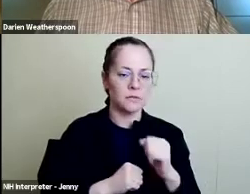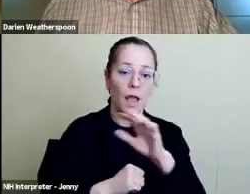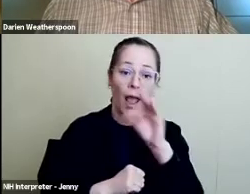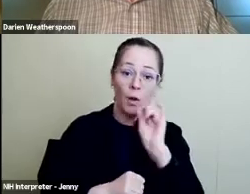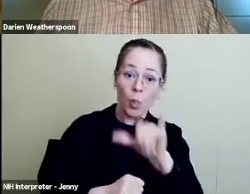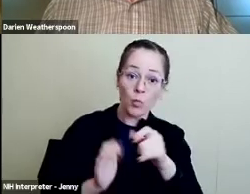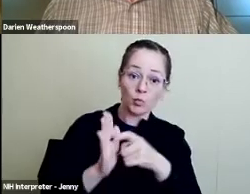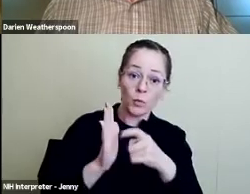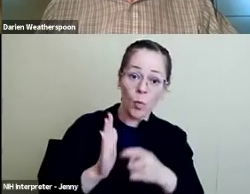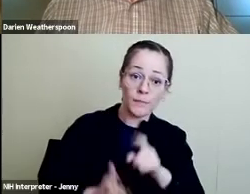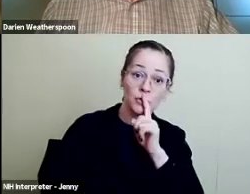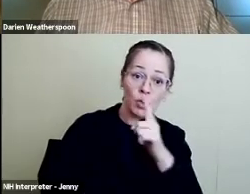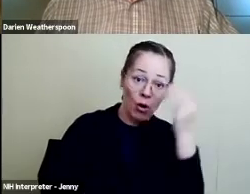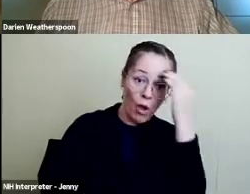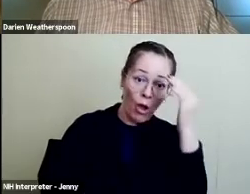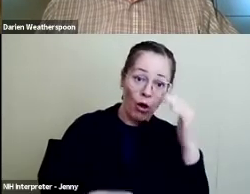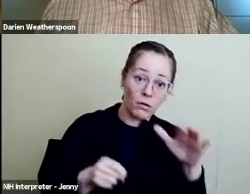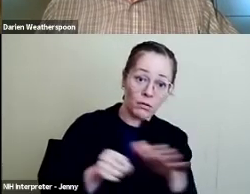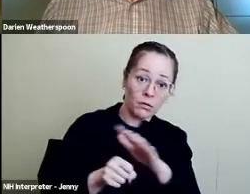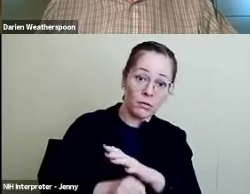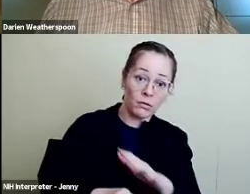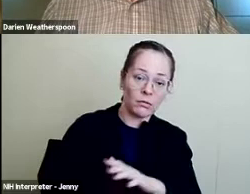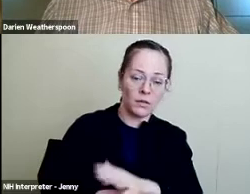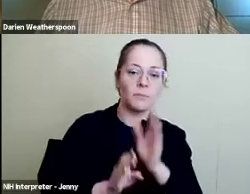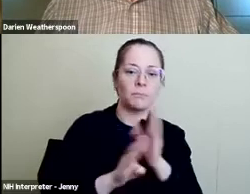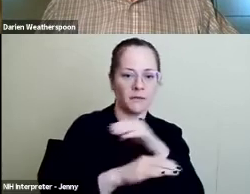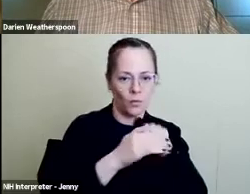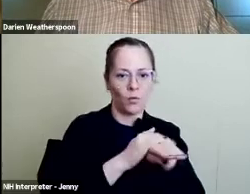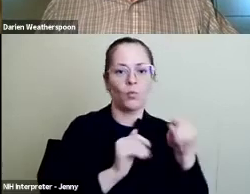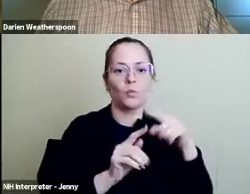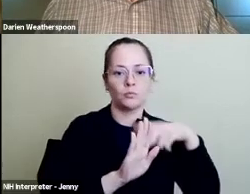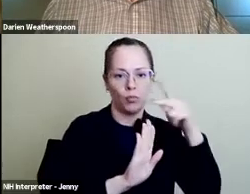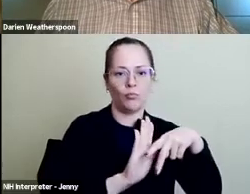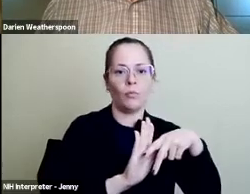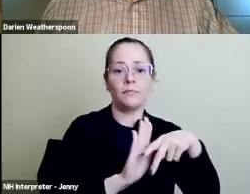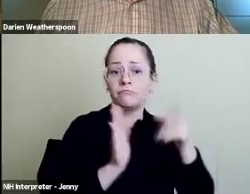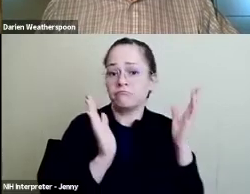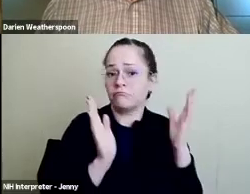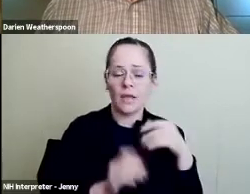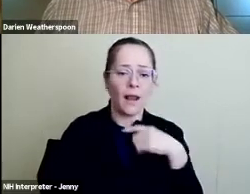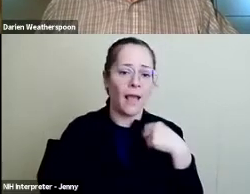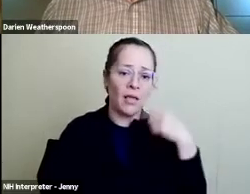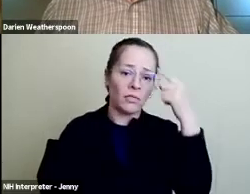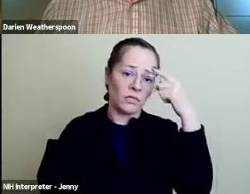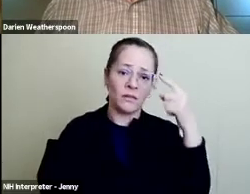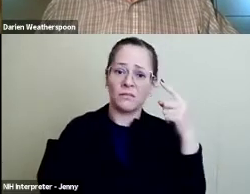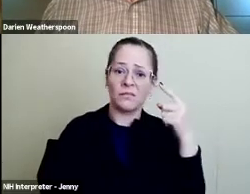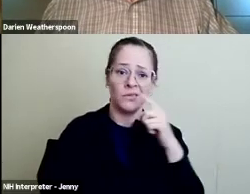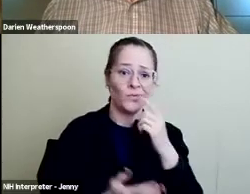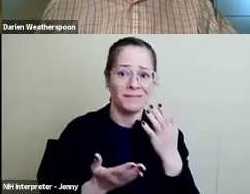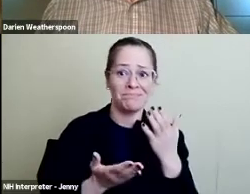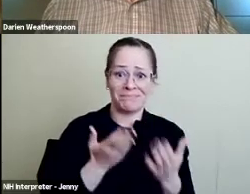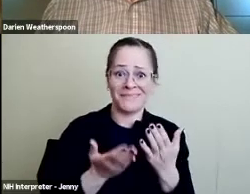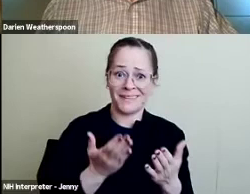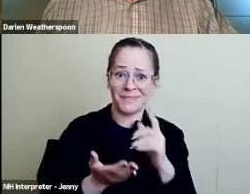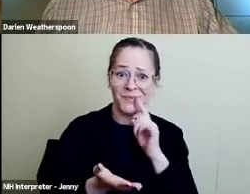are and you know what your what is required for the program. But I think that it is potentially an advantage because